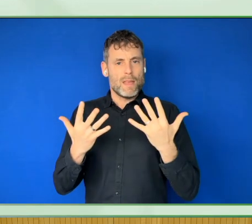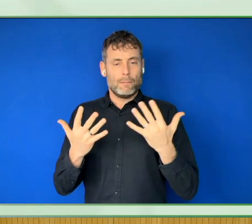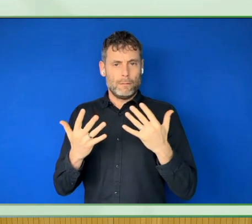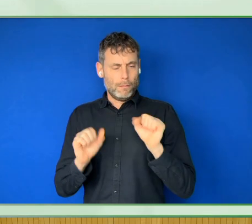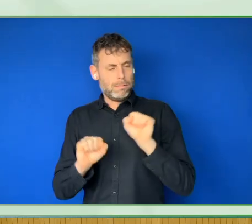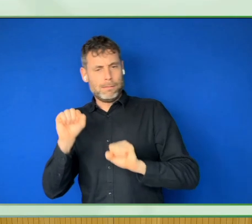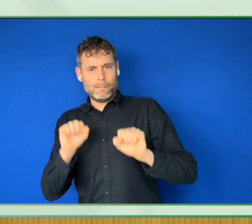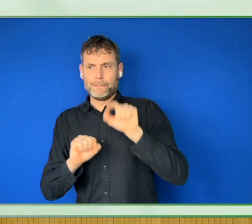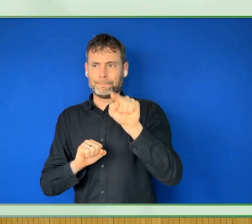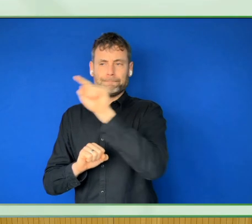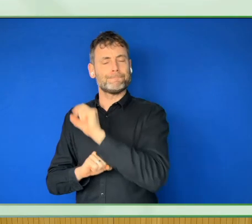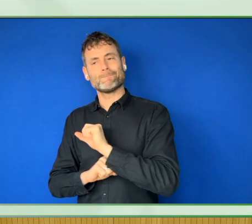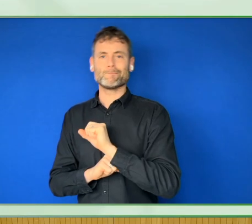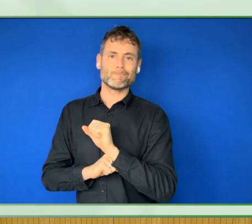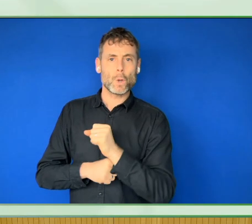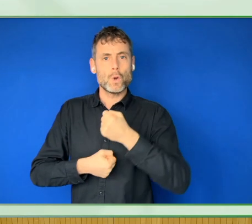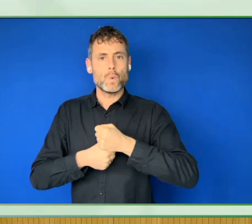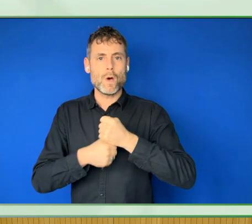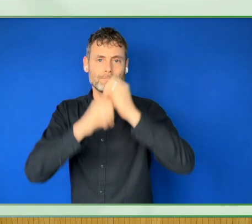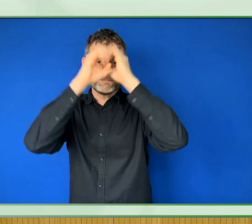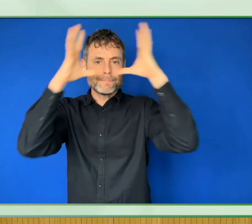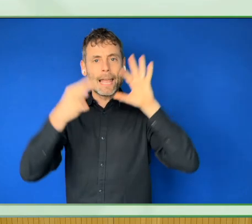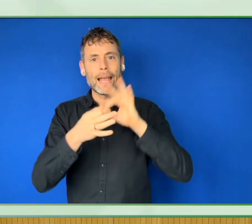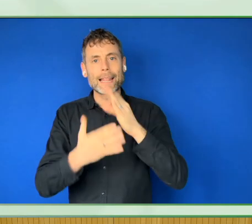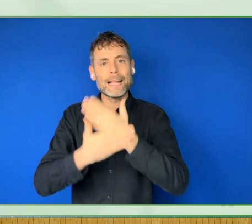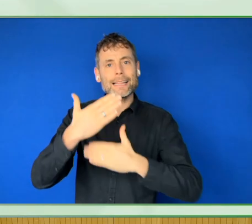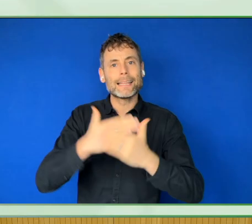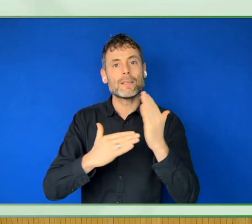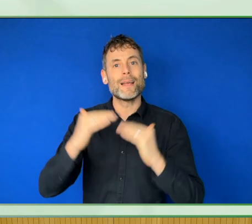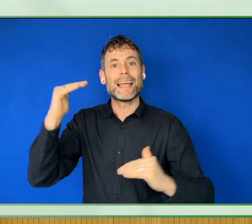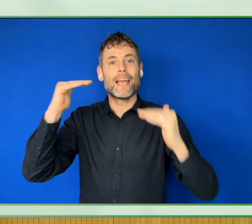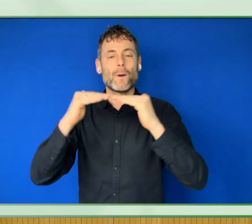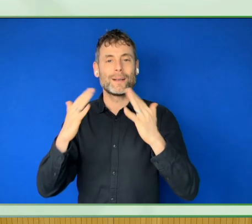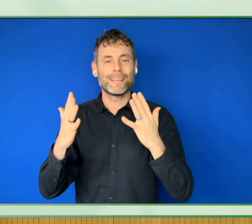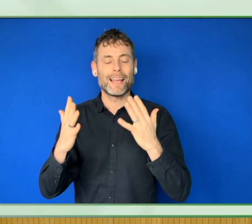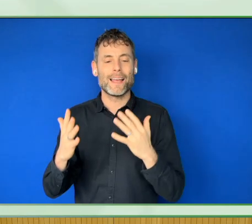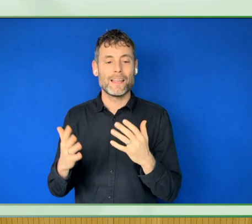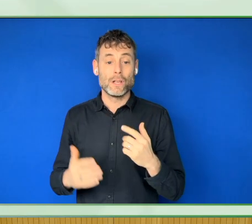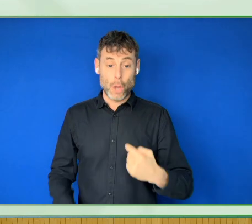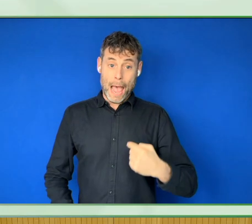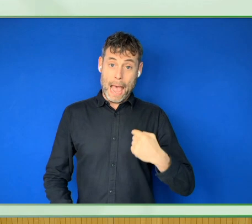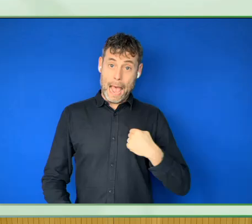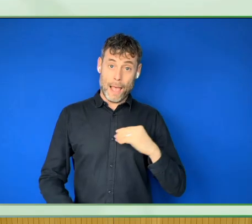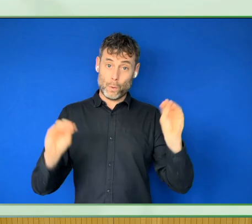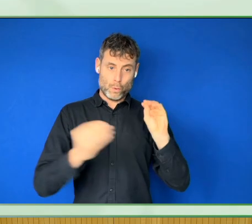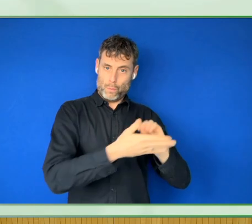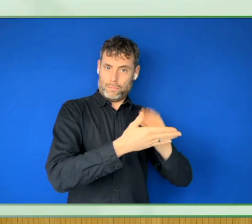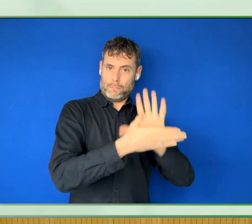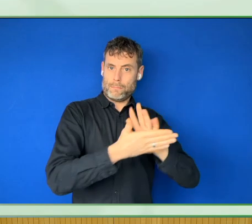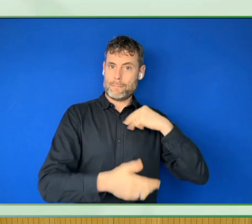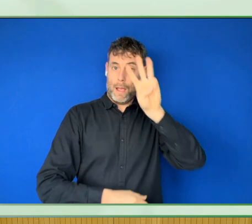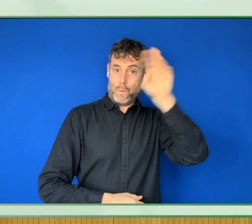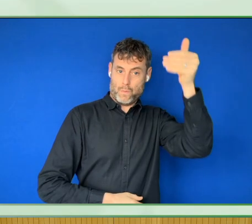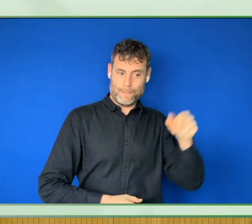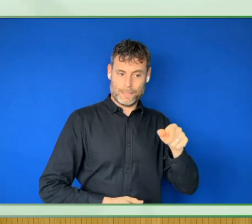well. So even though the label doesn't say it, it doesn't mean to say that my work isn't based in